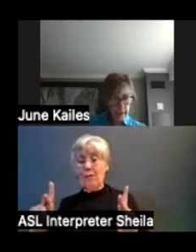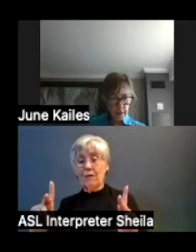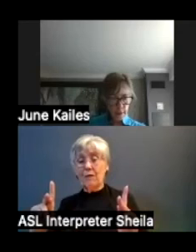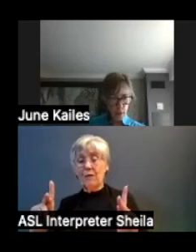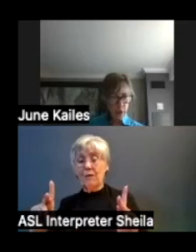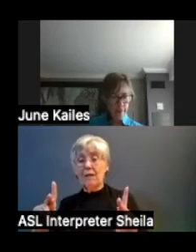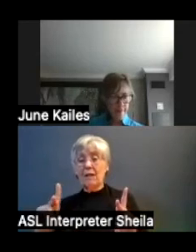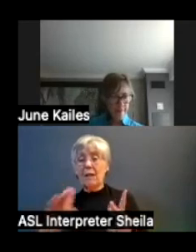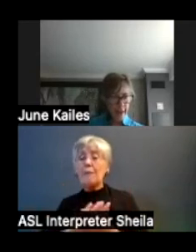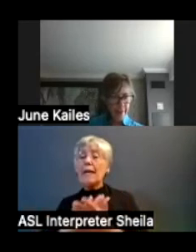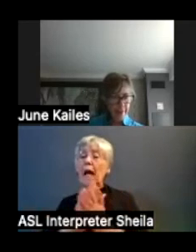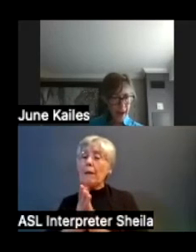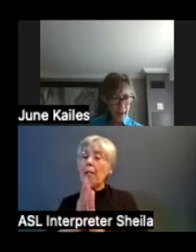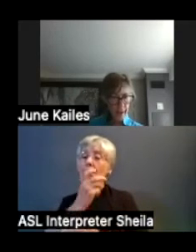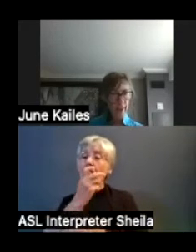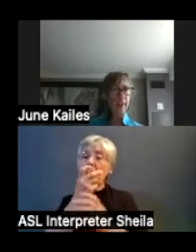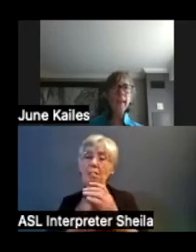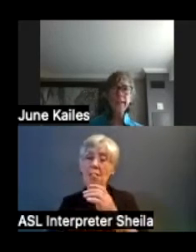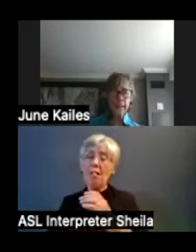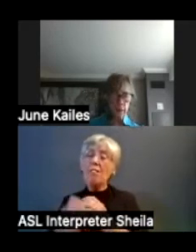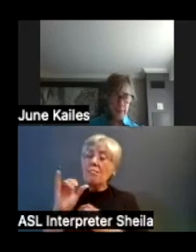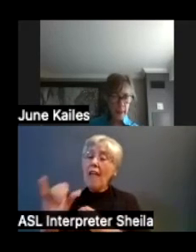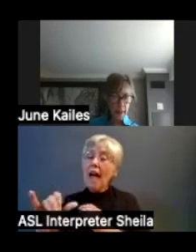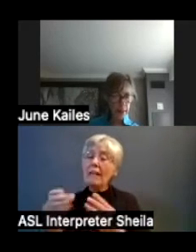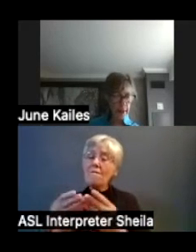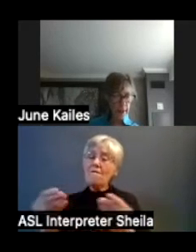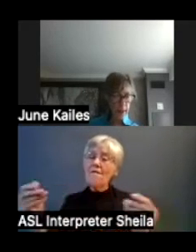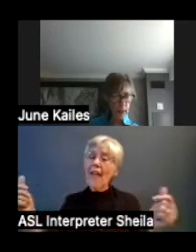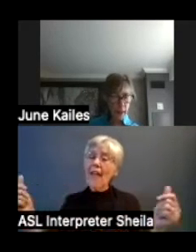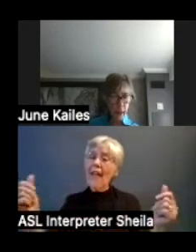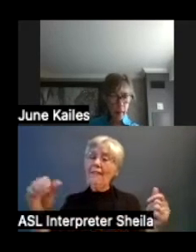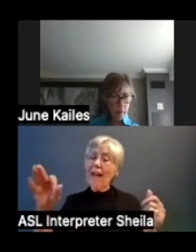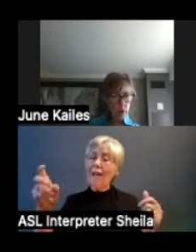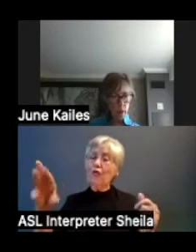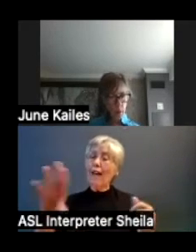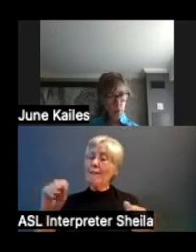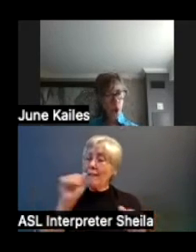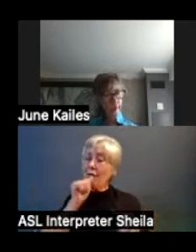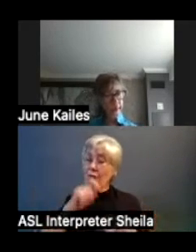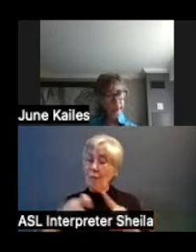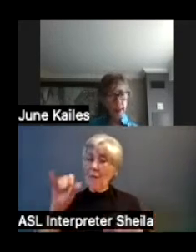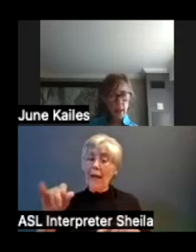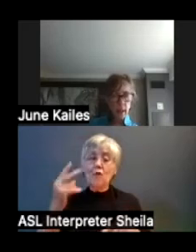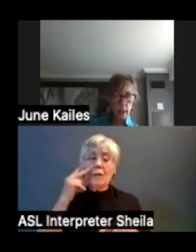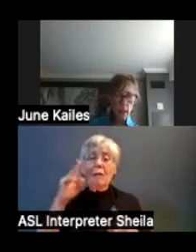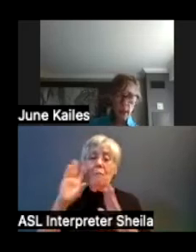falling victim to the fade factor. And there's a picture here of a person